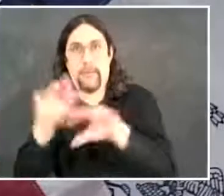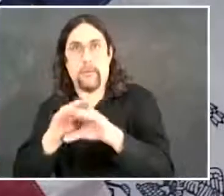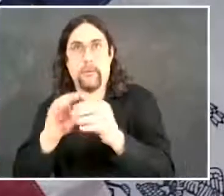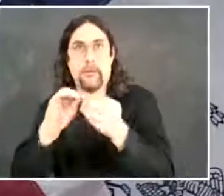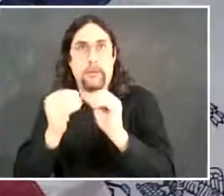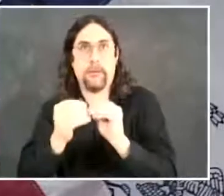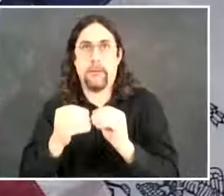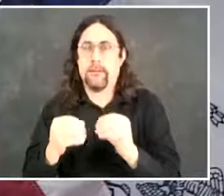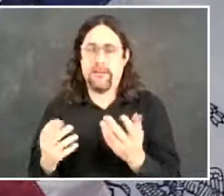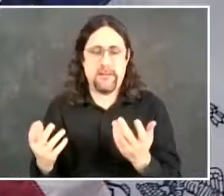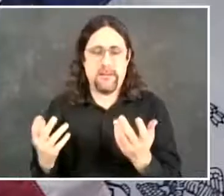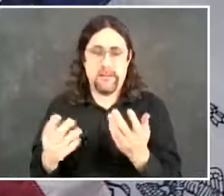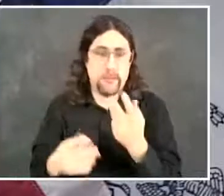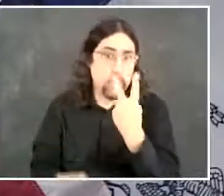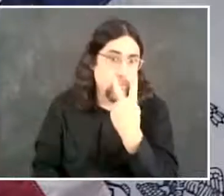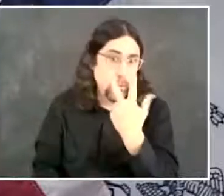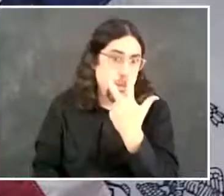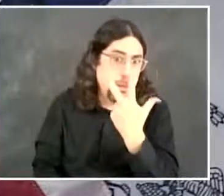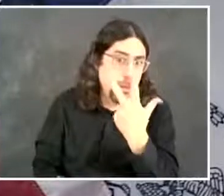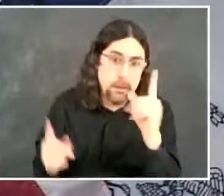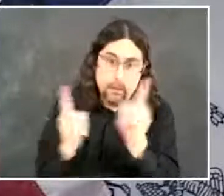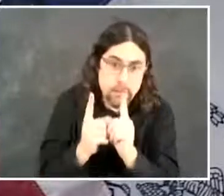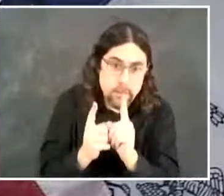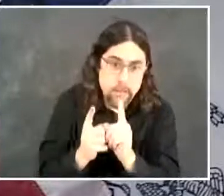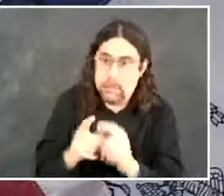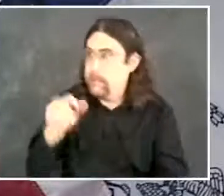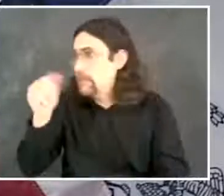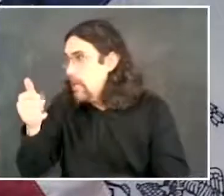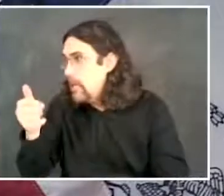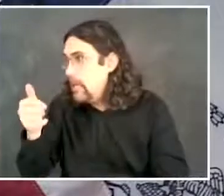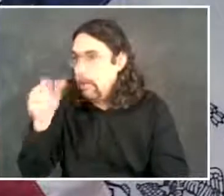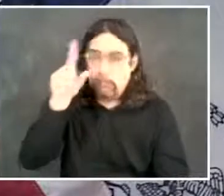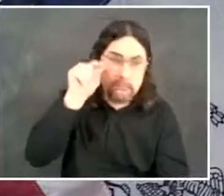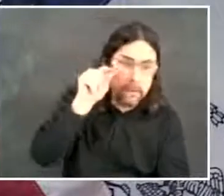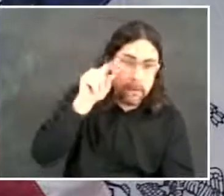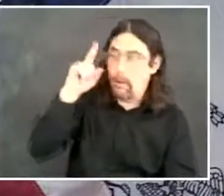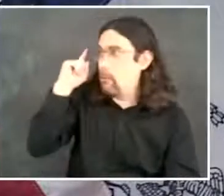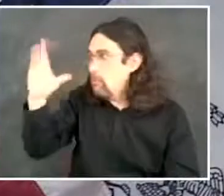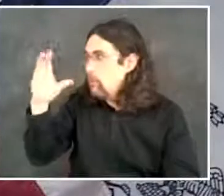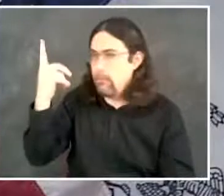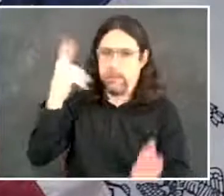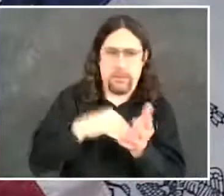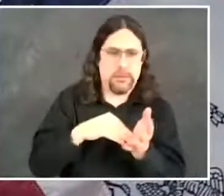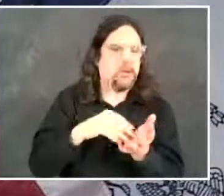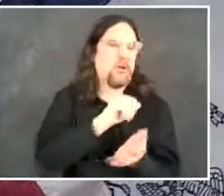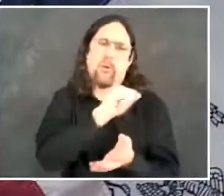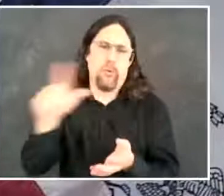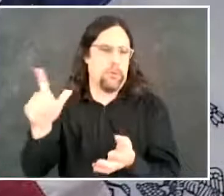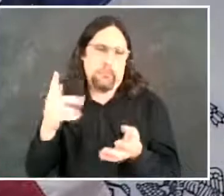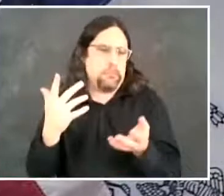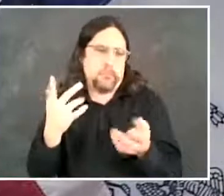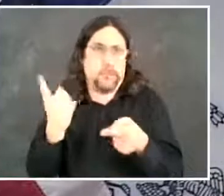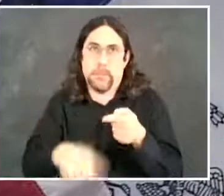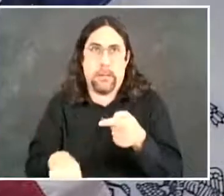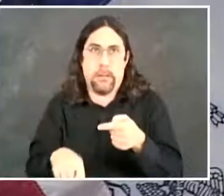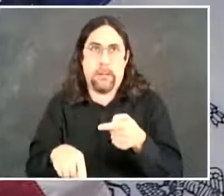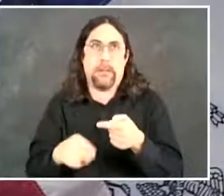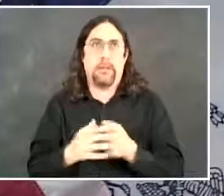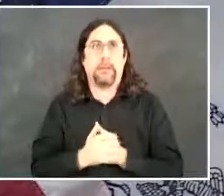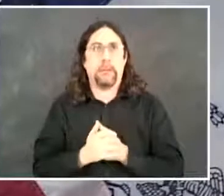scatters and they don't come back, I'm sure a lot of policing experts would consider that